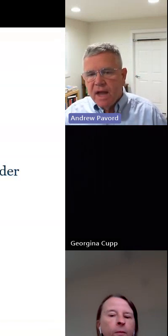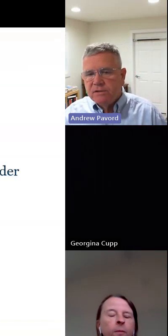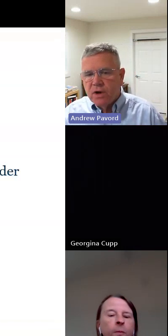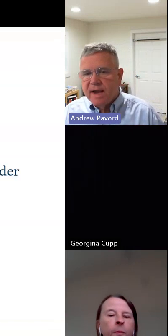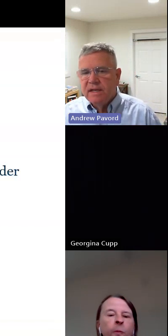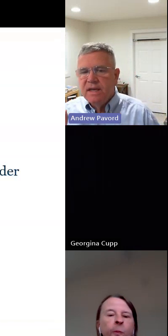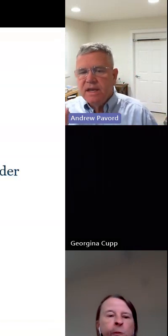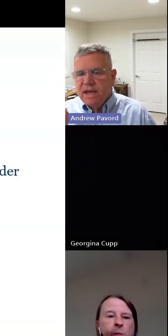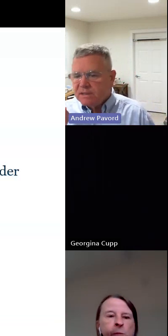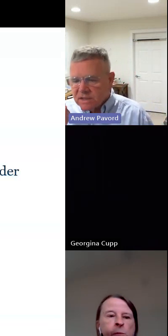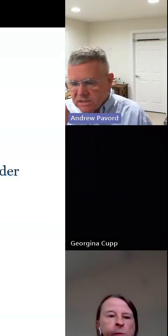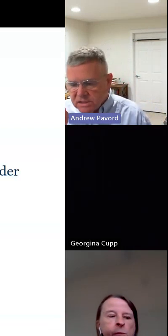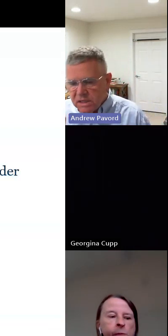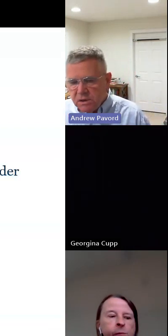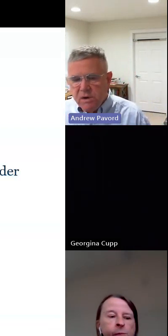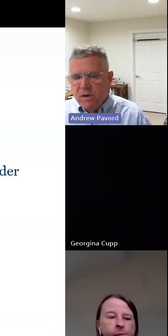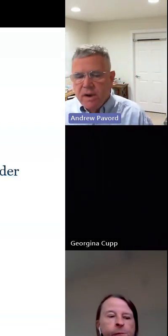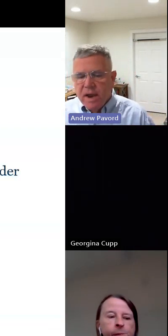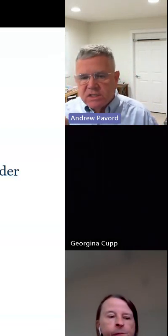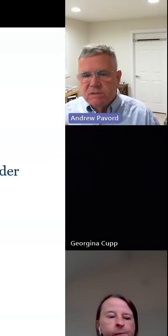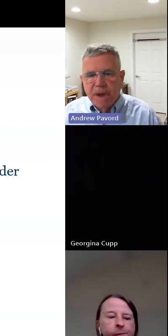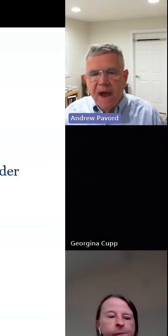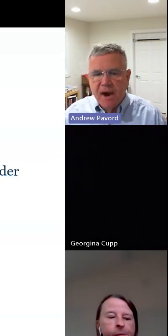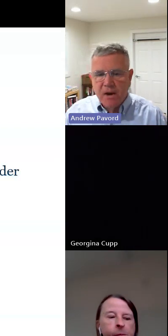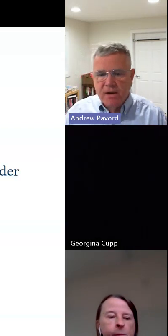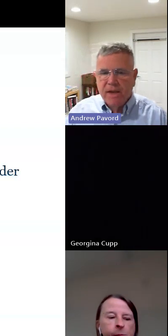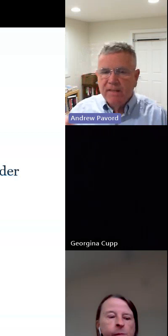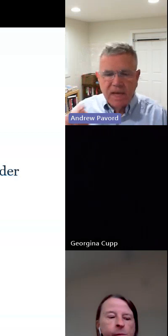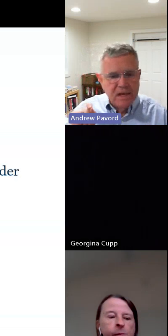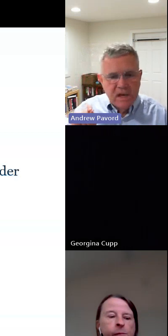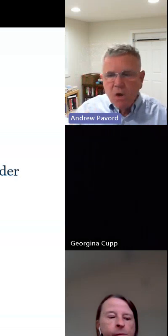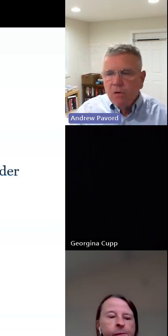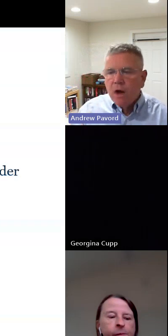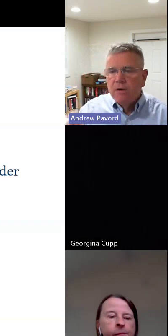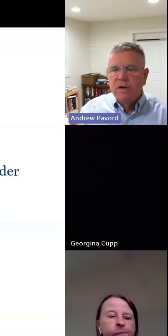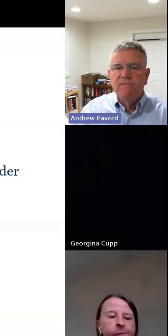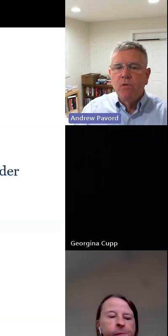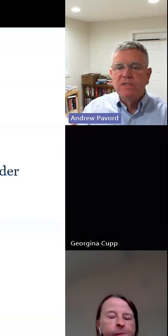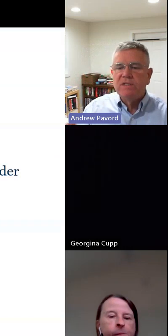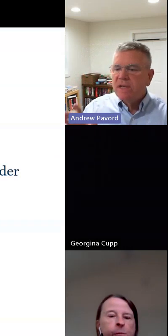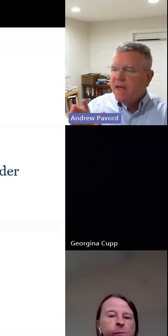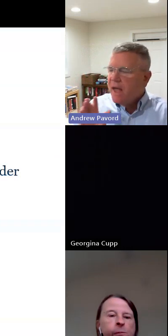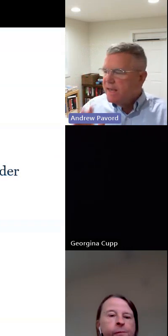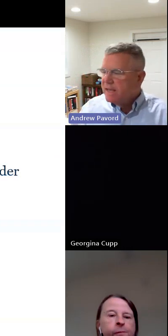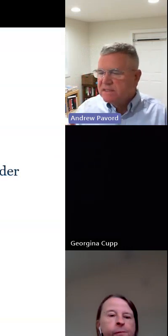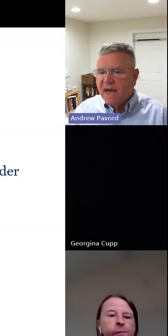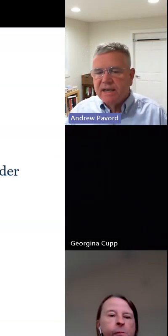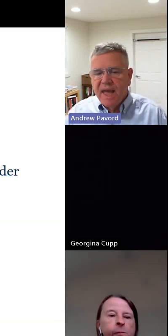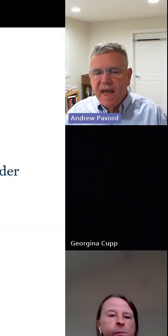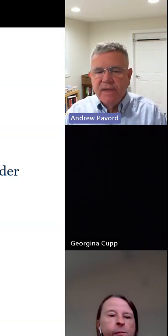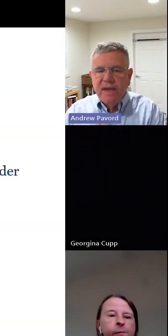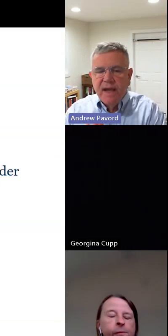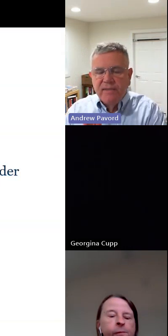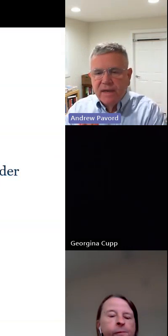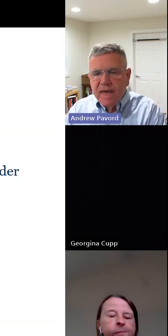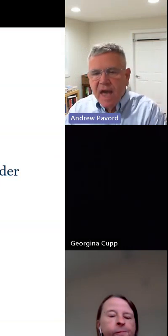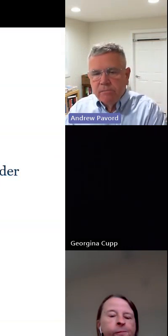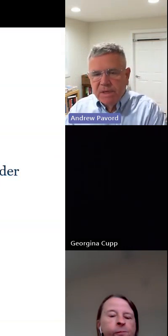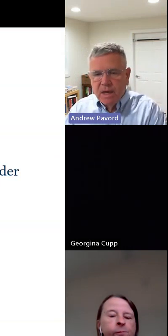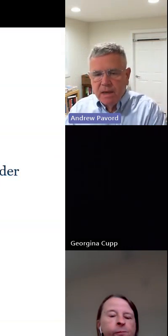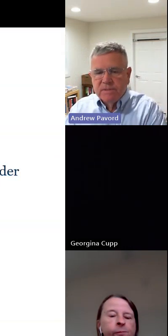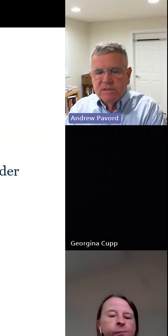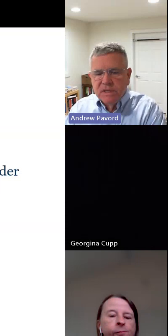left on the contract, it's considered expired, and they can no longer invoice it against that account, and